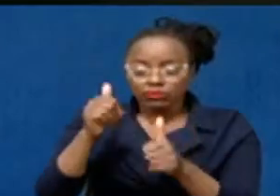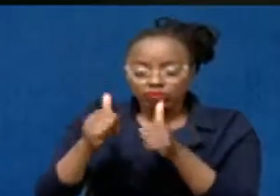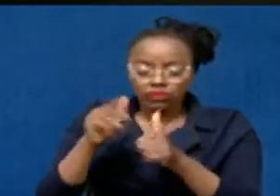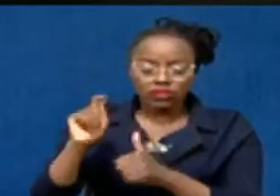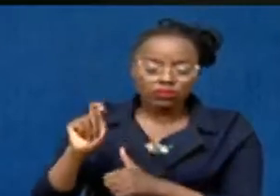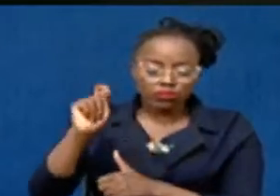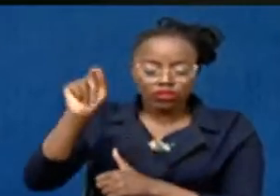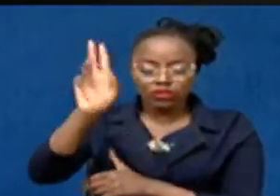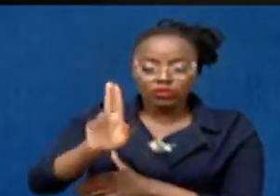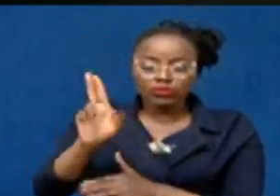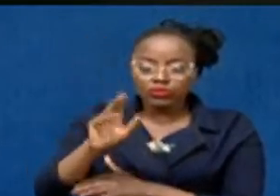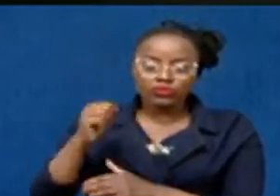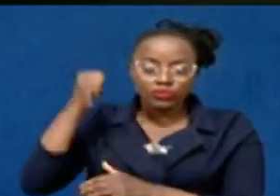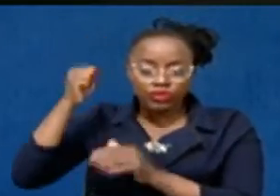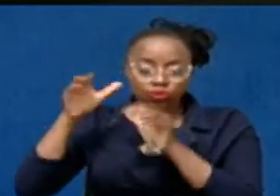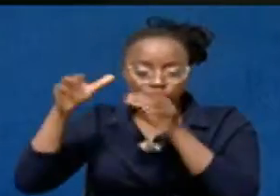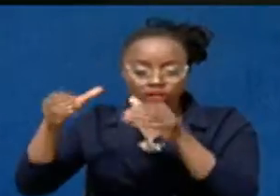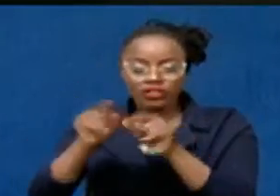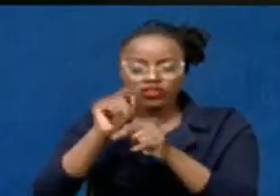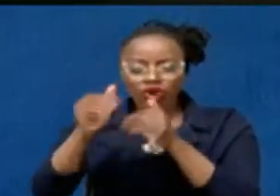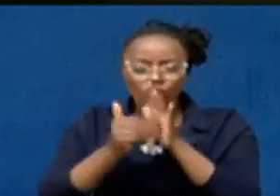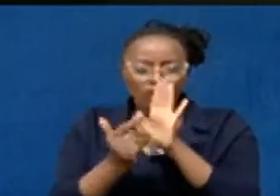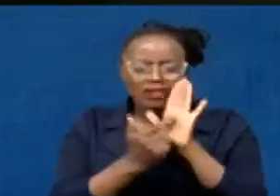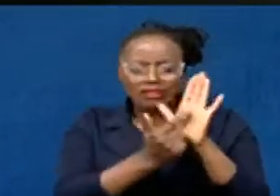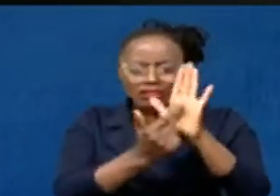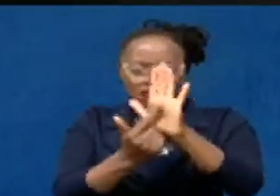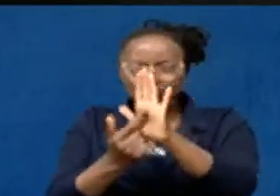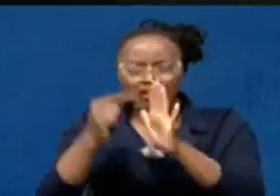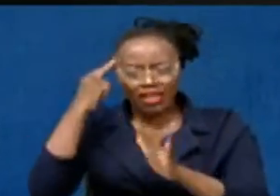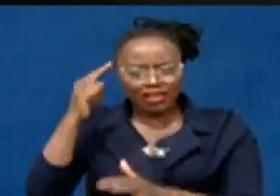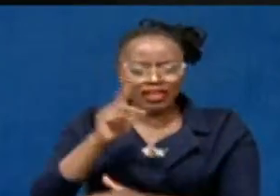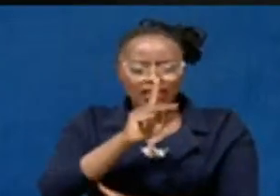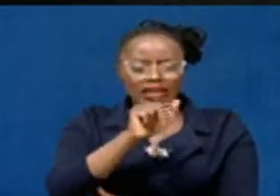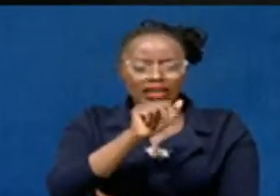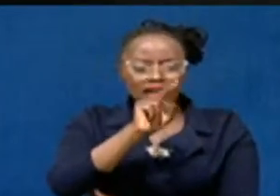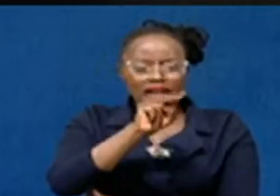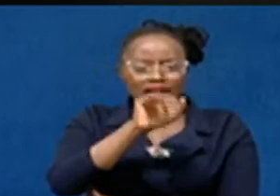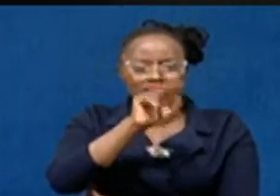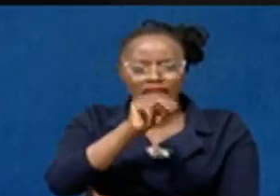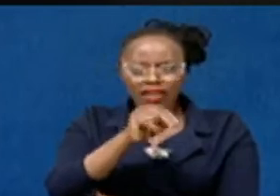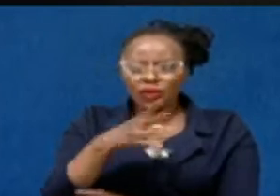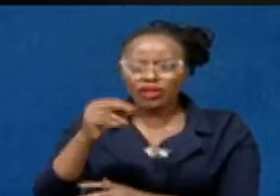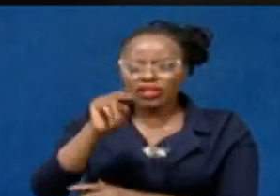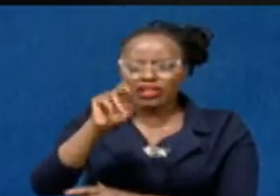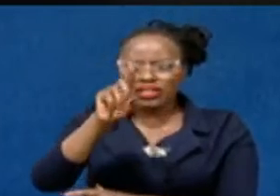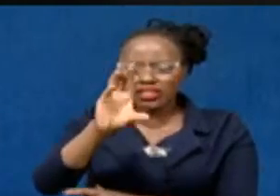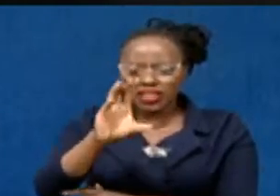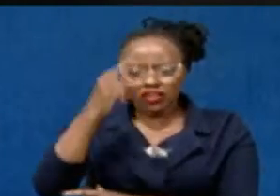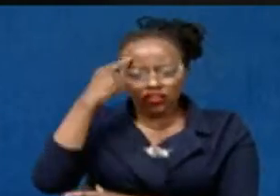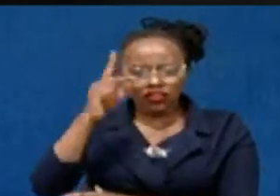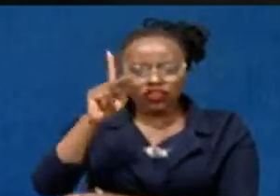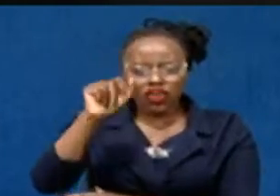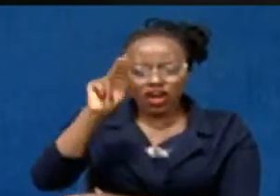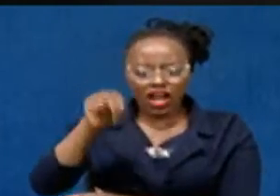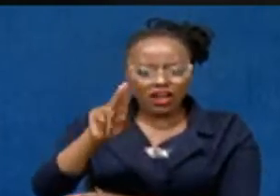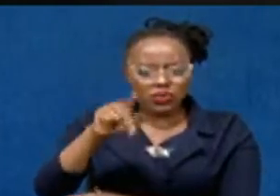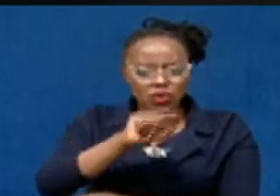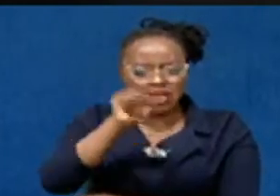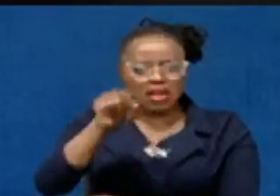President's party, you know, at this. All of these signals. In fact, I think Kanini Kega was at the other one, the NDC for, was it Kanu? For Kanu, yes.